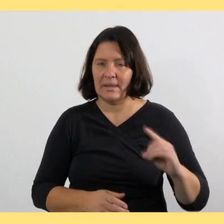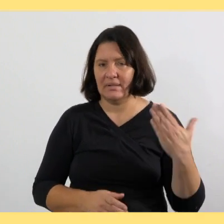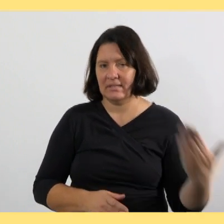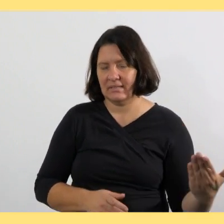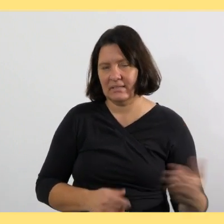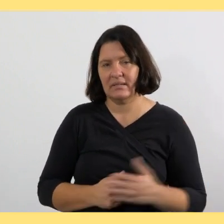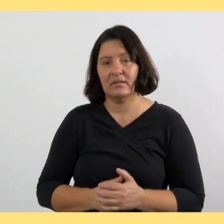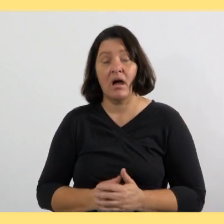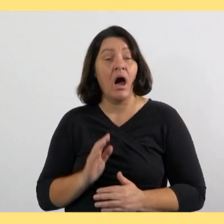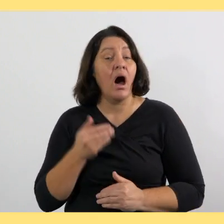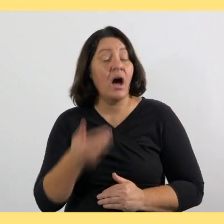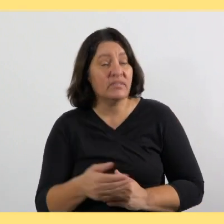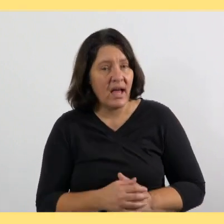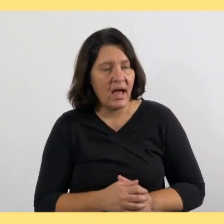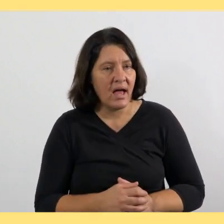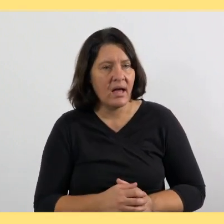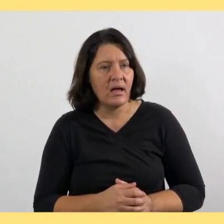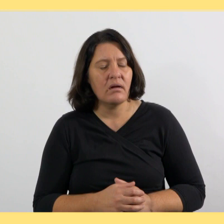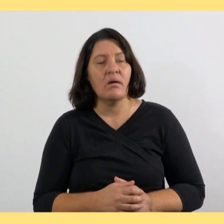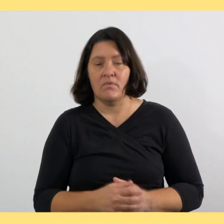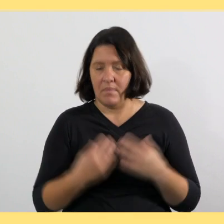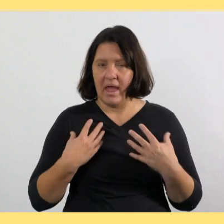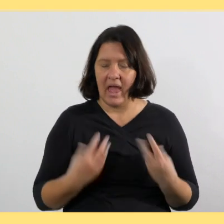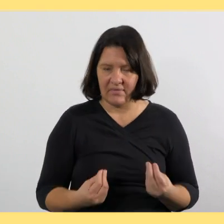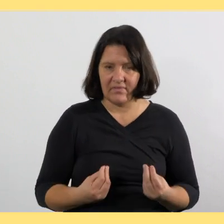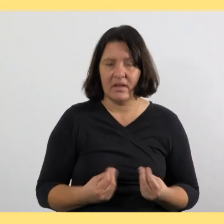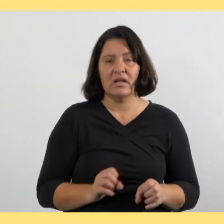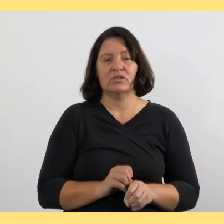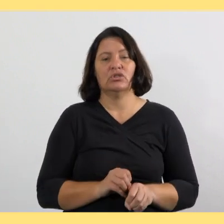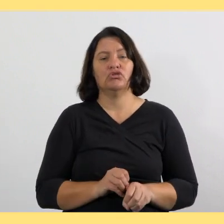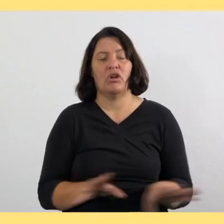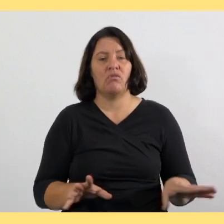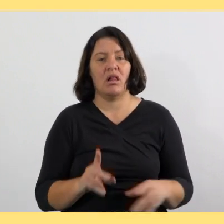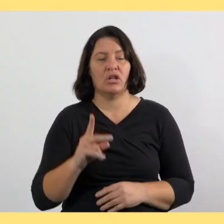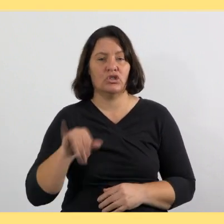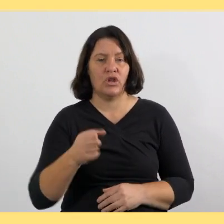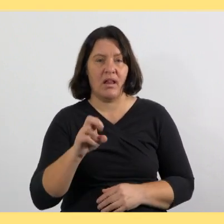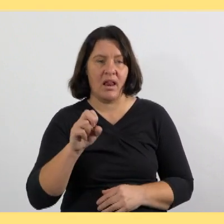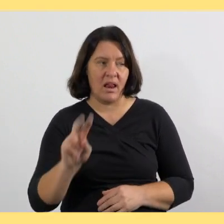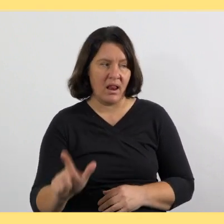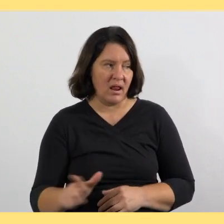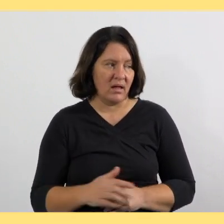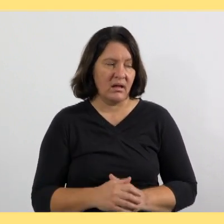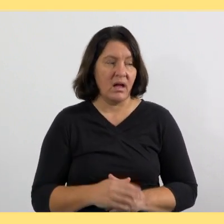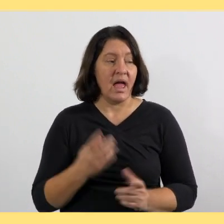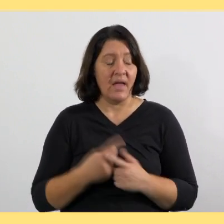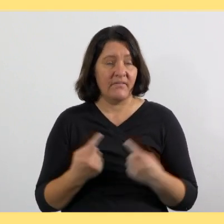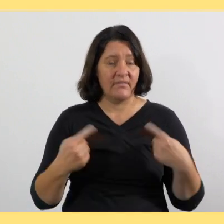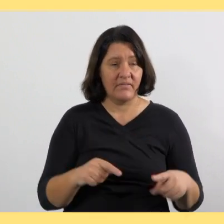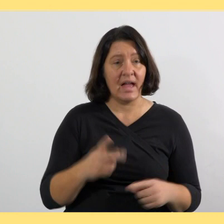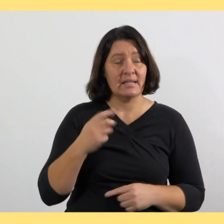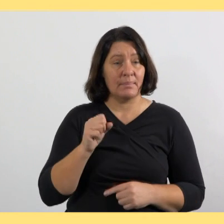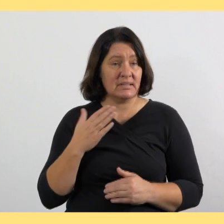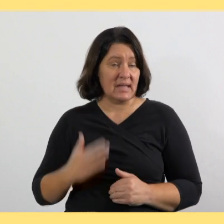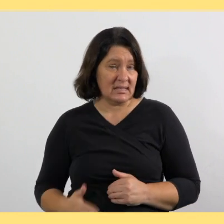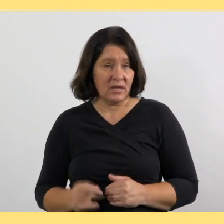debit side. After that, you see I have my general journal. And when I come